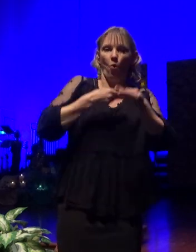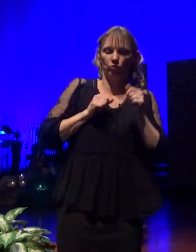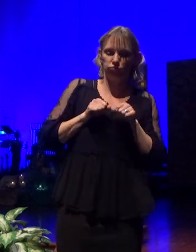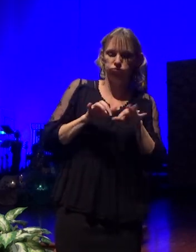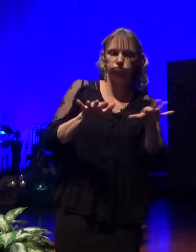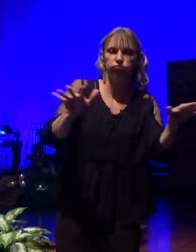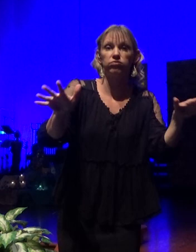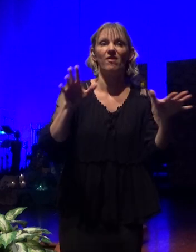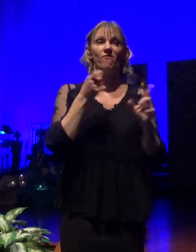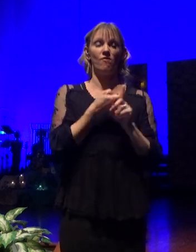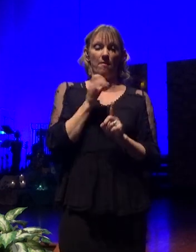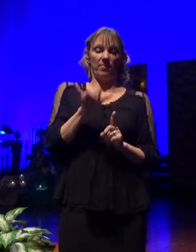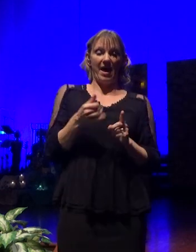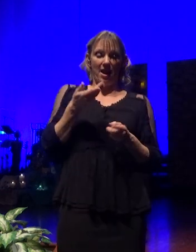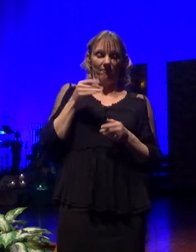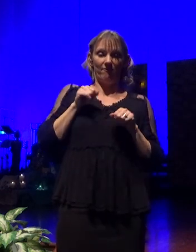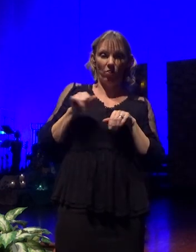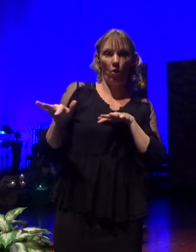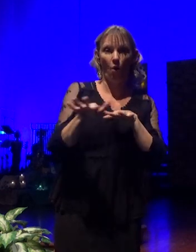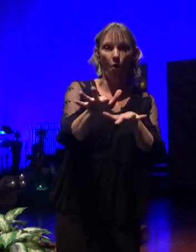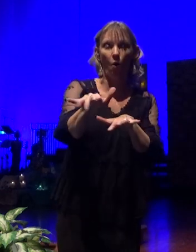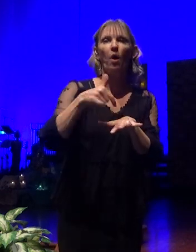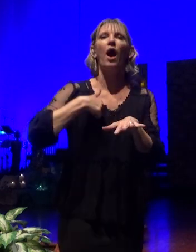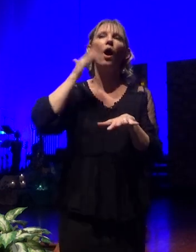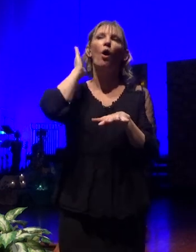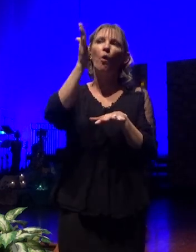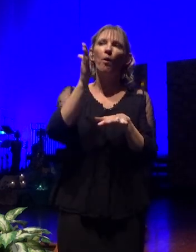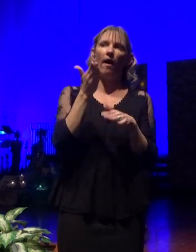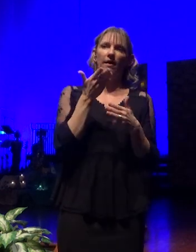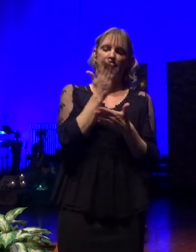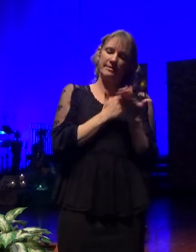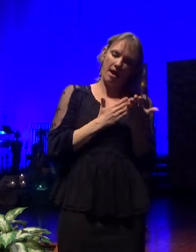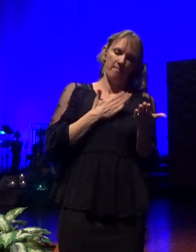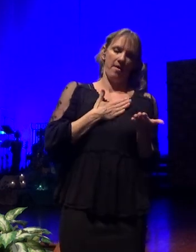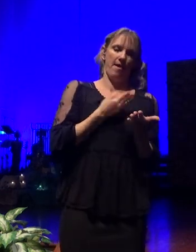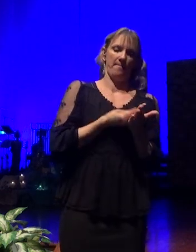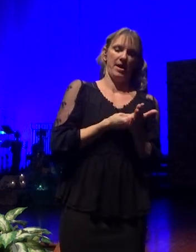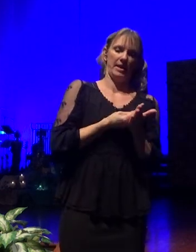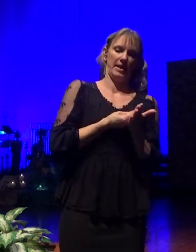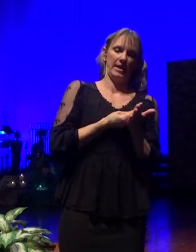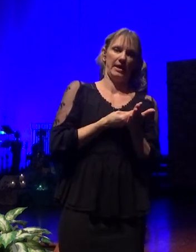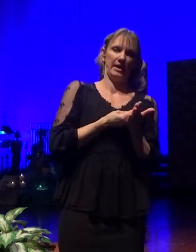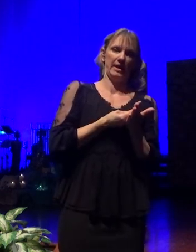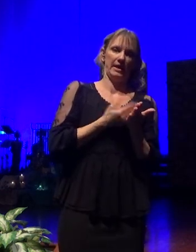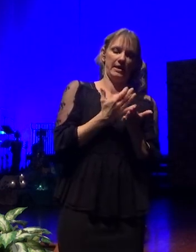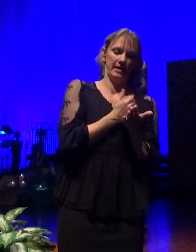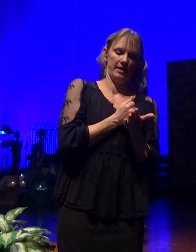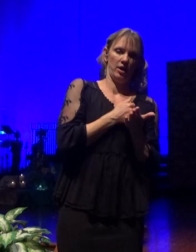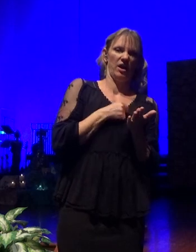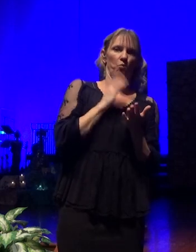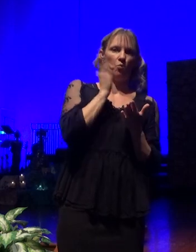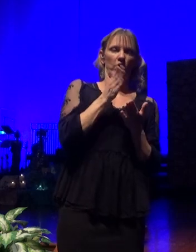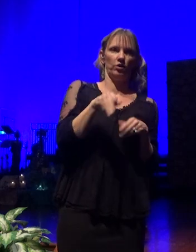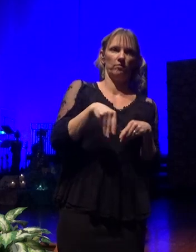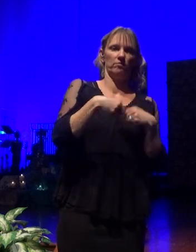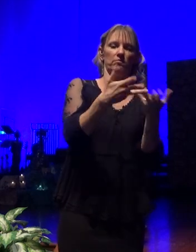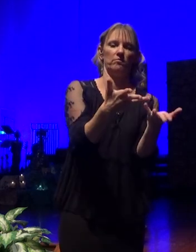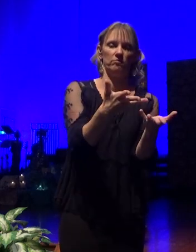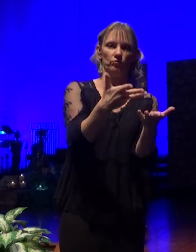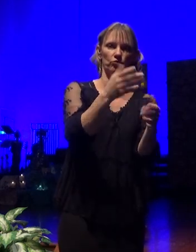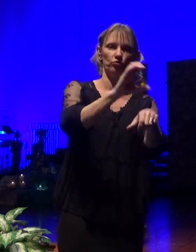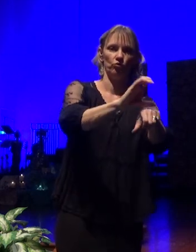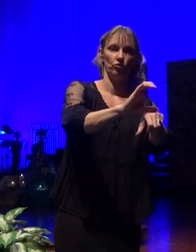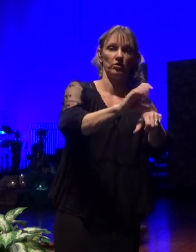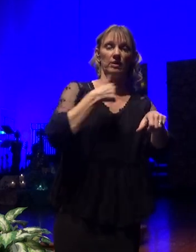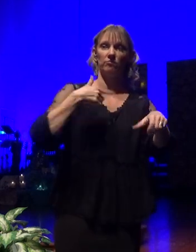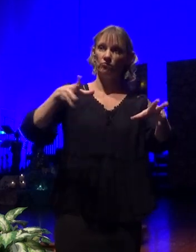I intend to be someone who shares at least a little bit of that with my church. I intend to be in the flow of receivership.